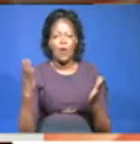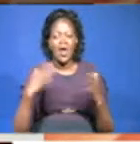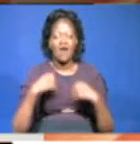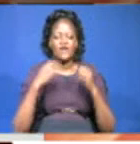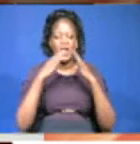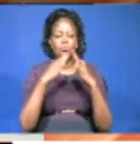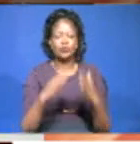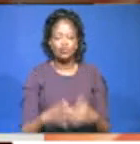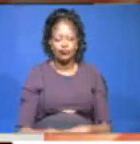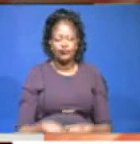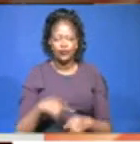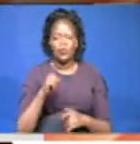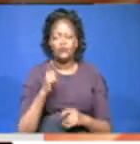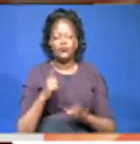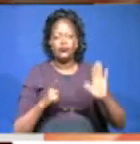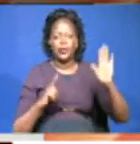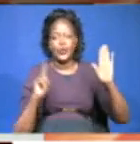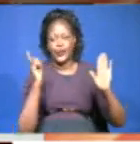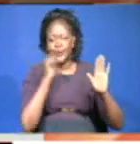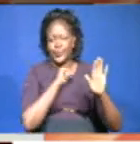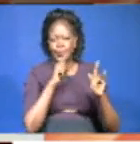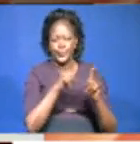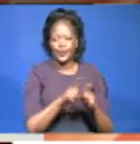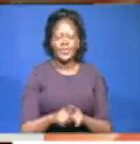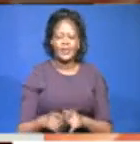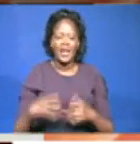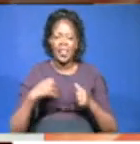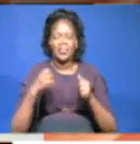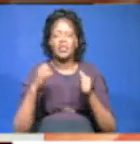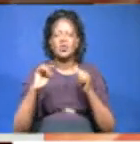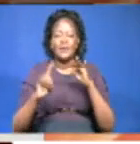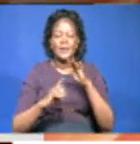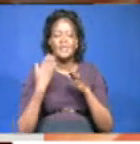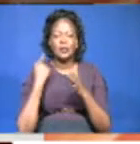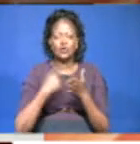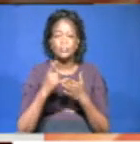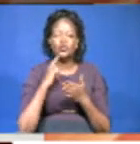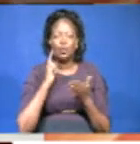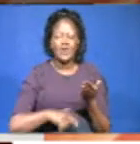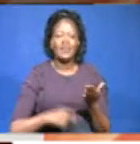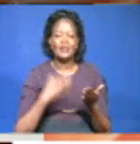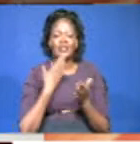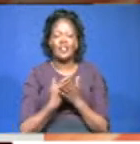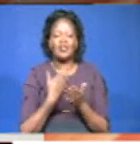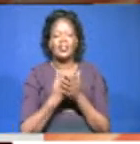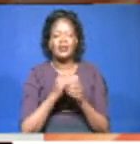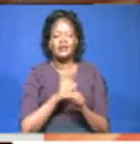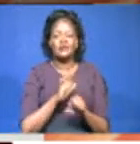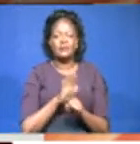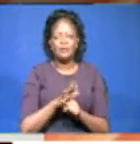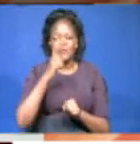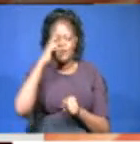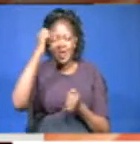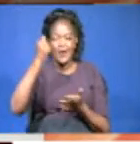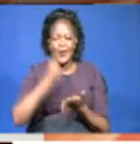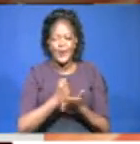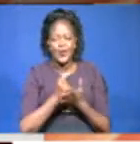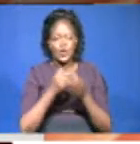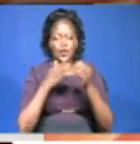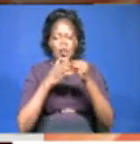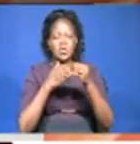Nakhumicha, who was sworn in as Health Minister last week, expressed gratitude for having been appointed to head the